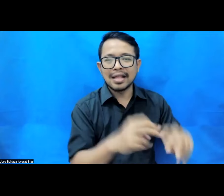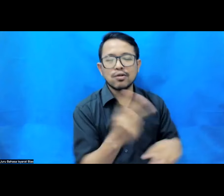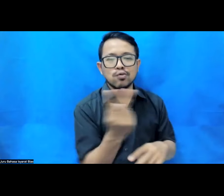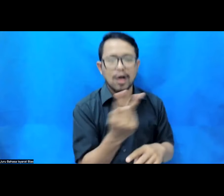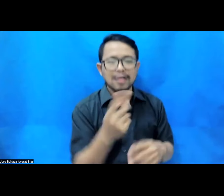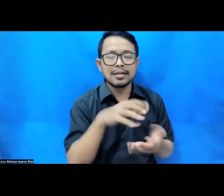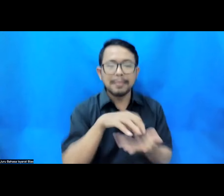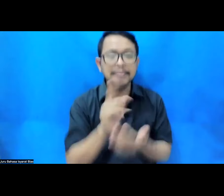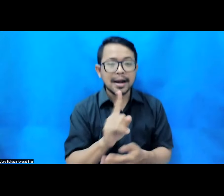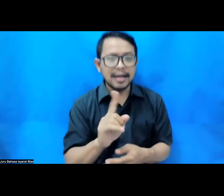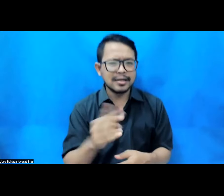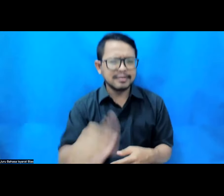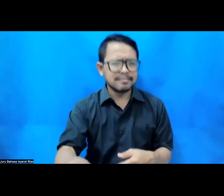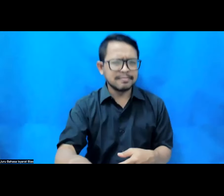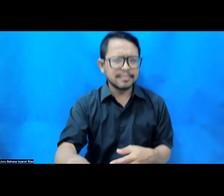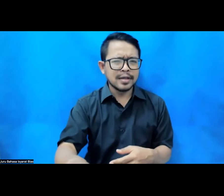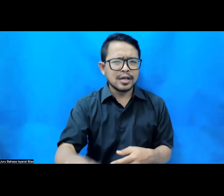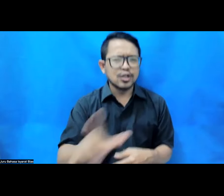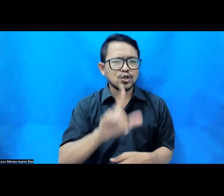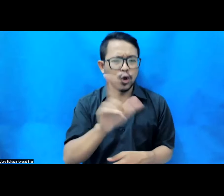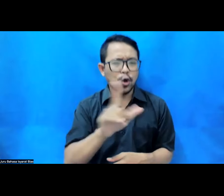Solo, and Banjarmasin.